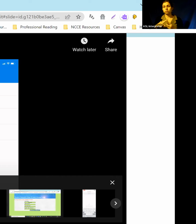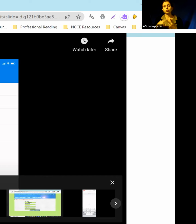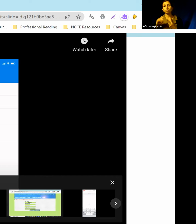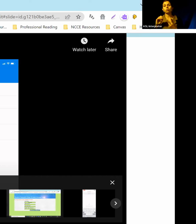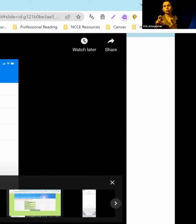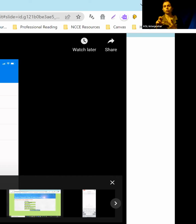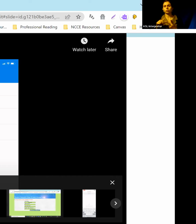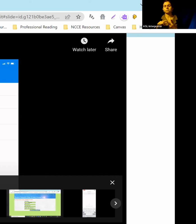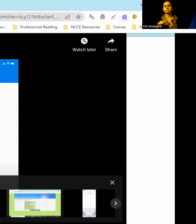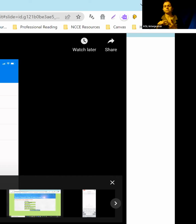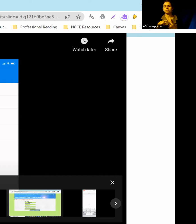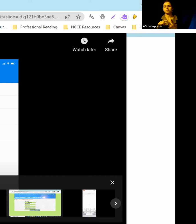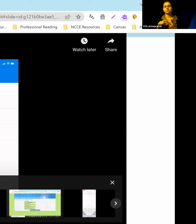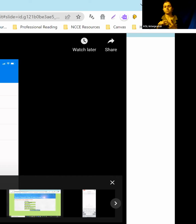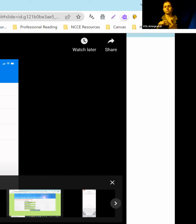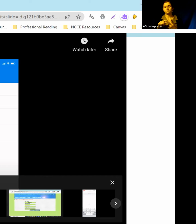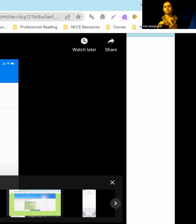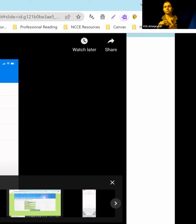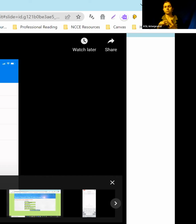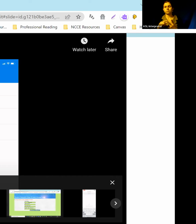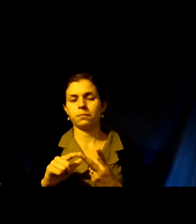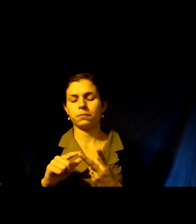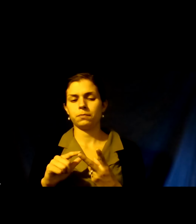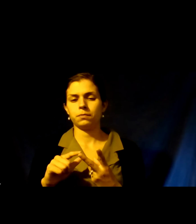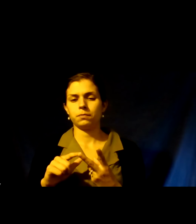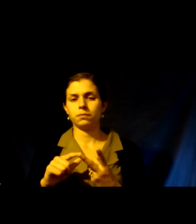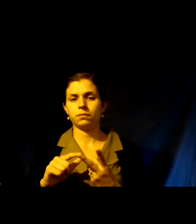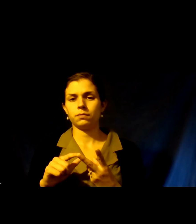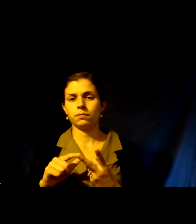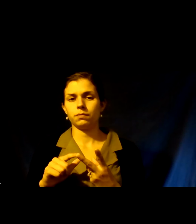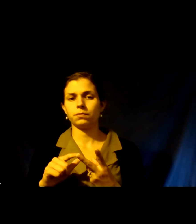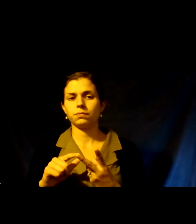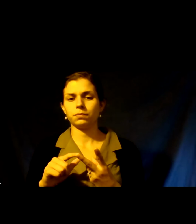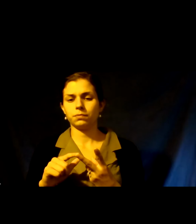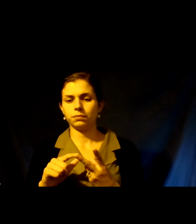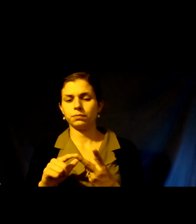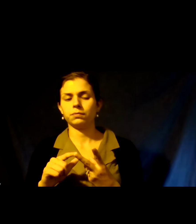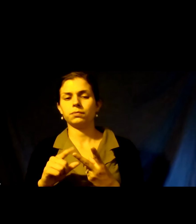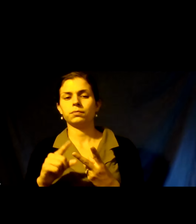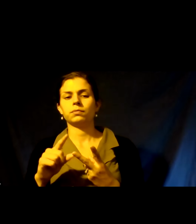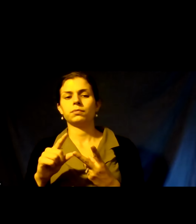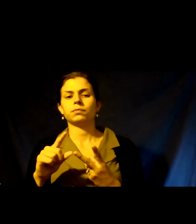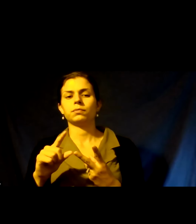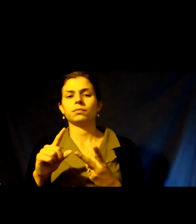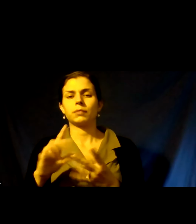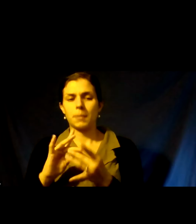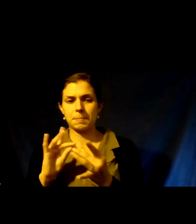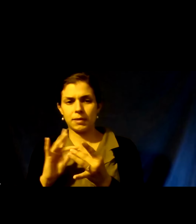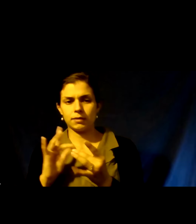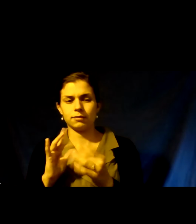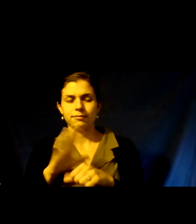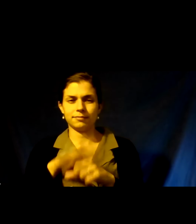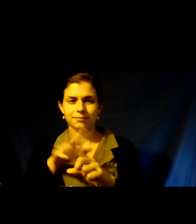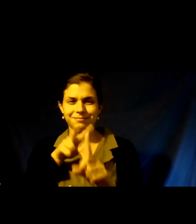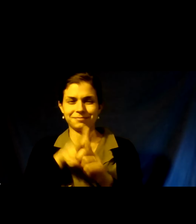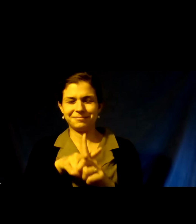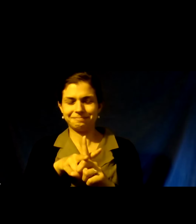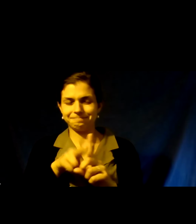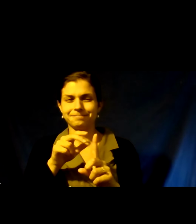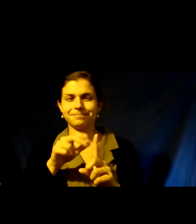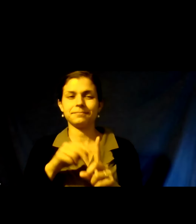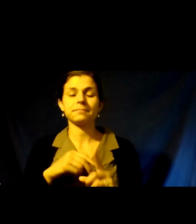So that's the basics of being a Canvas observer and what you can see. And